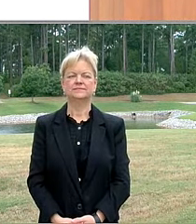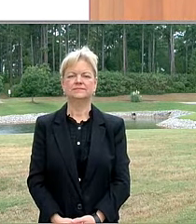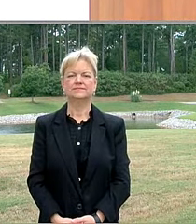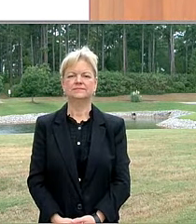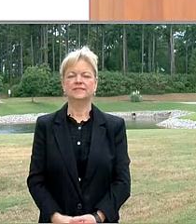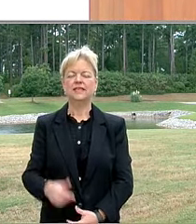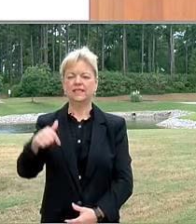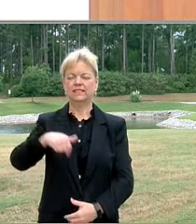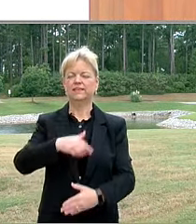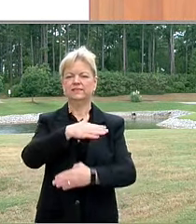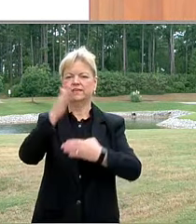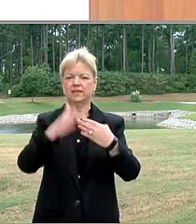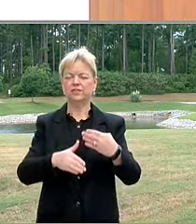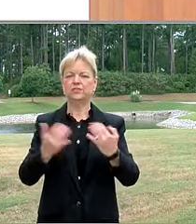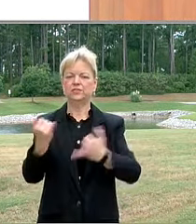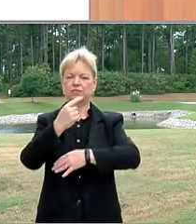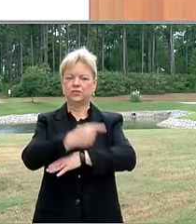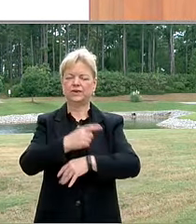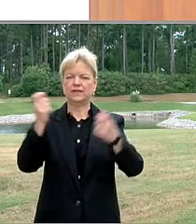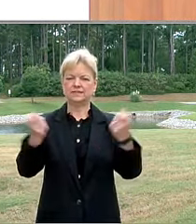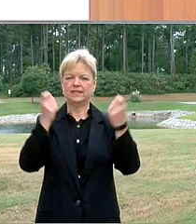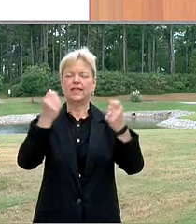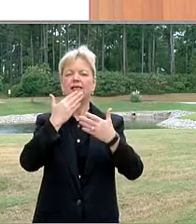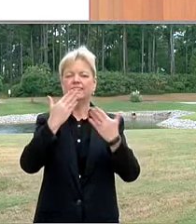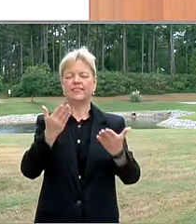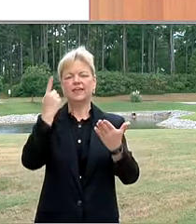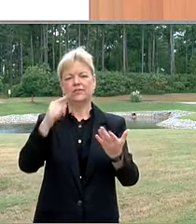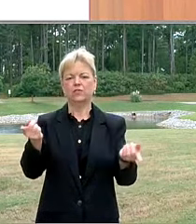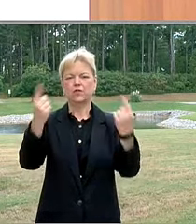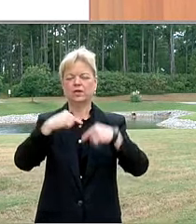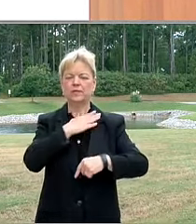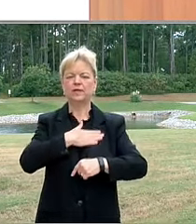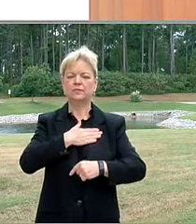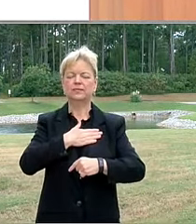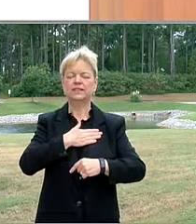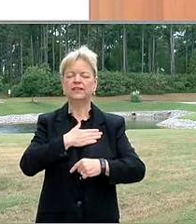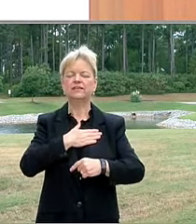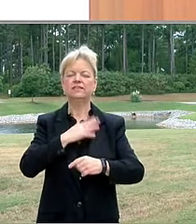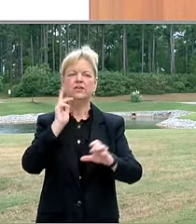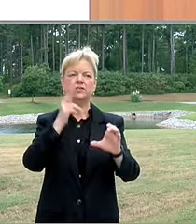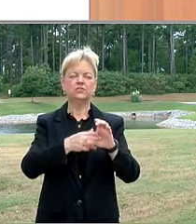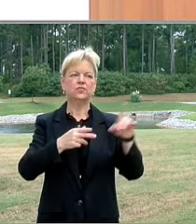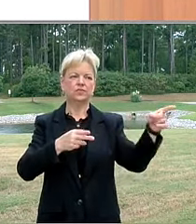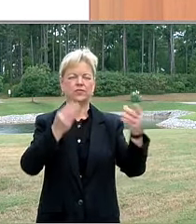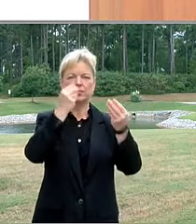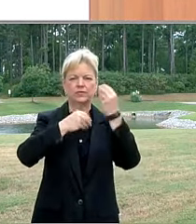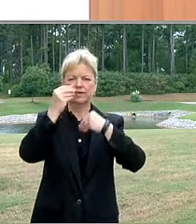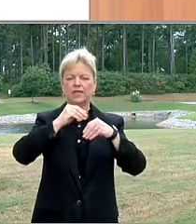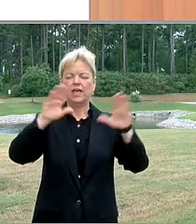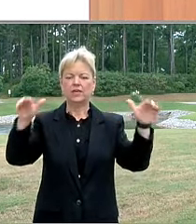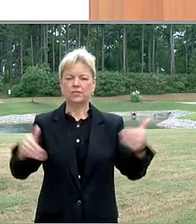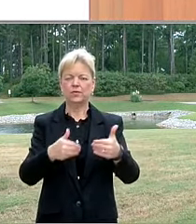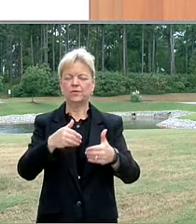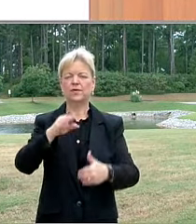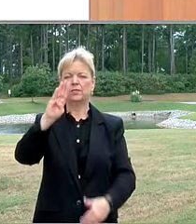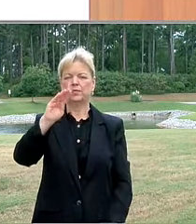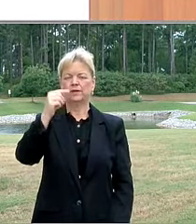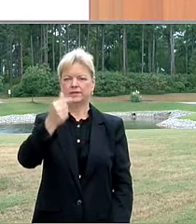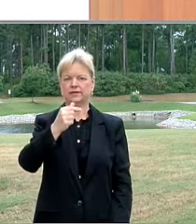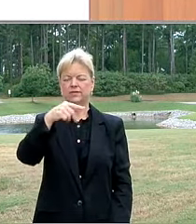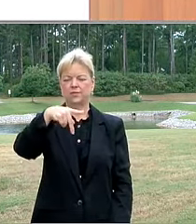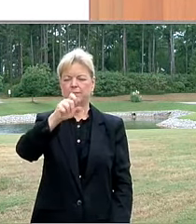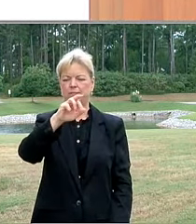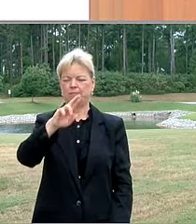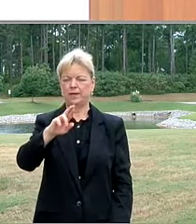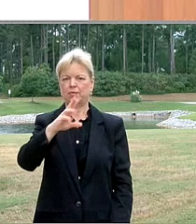This concludes today's ceremony. Thank you for attending. Please join us for reception as we welcome Brigadier General Pepper and his family in